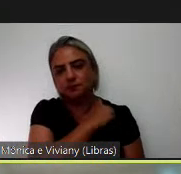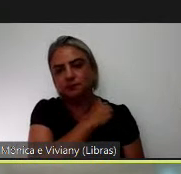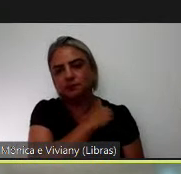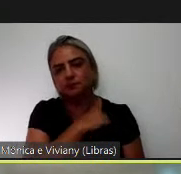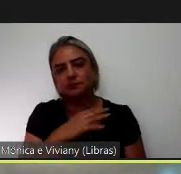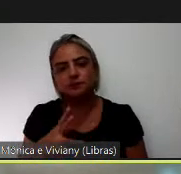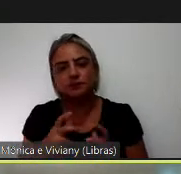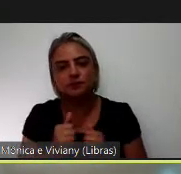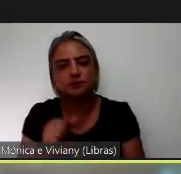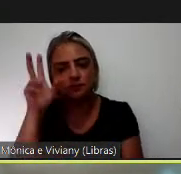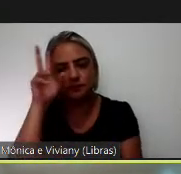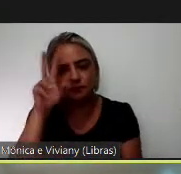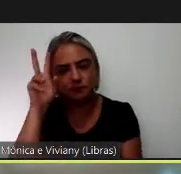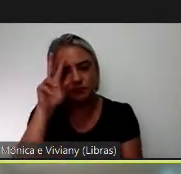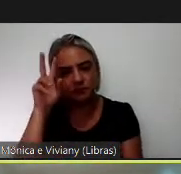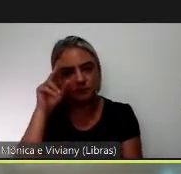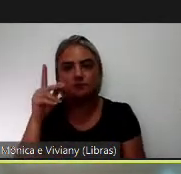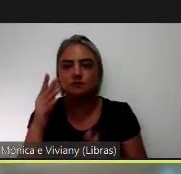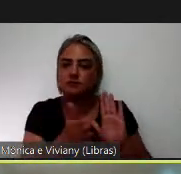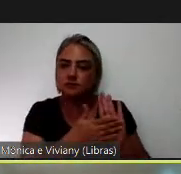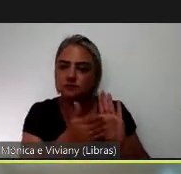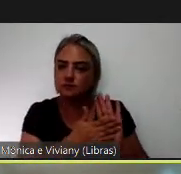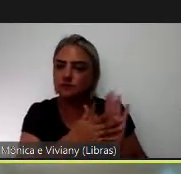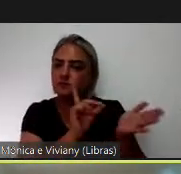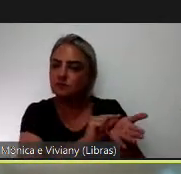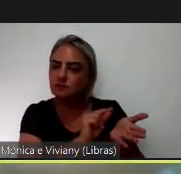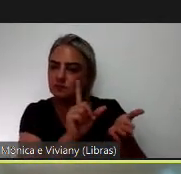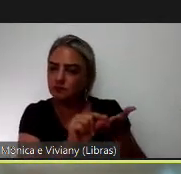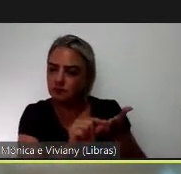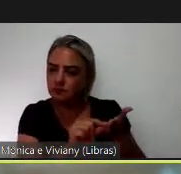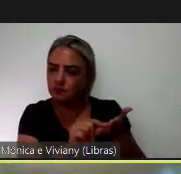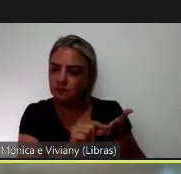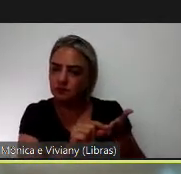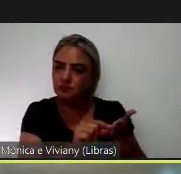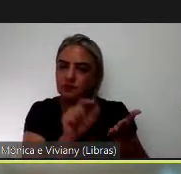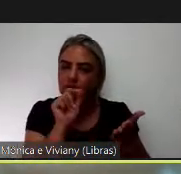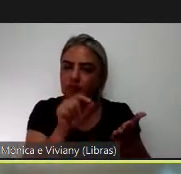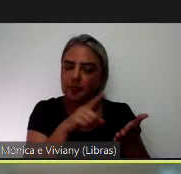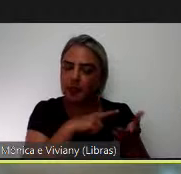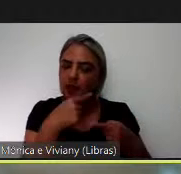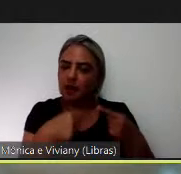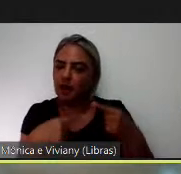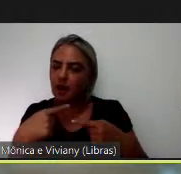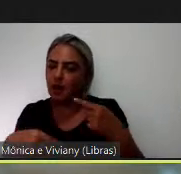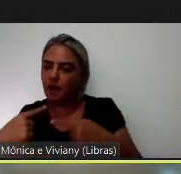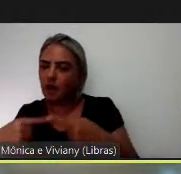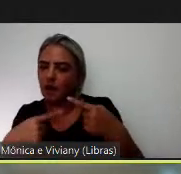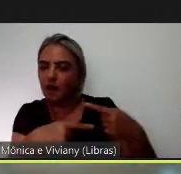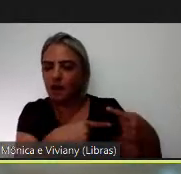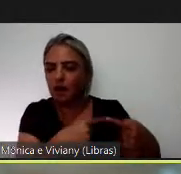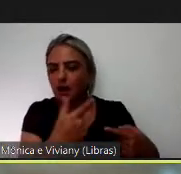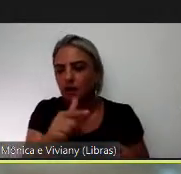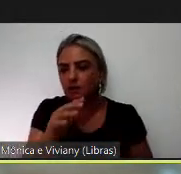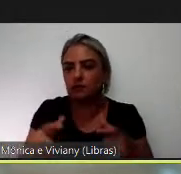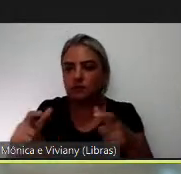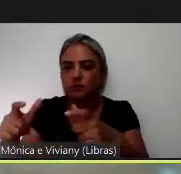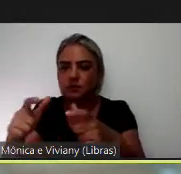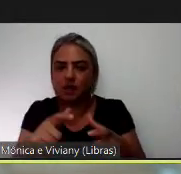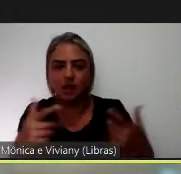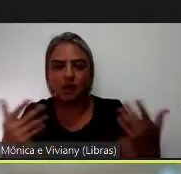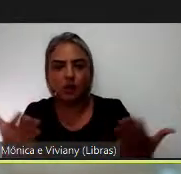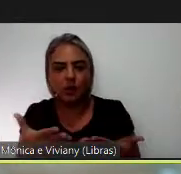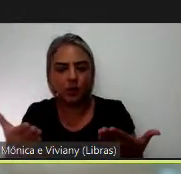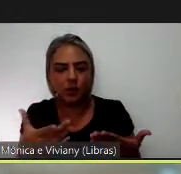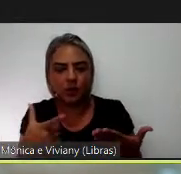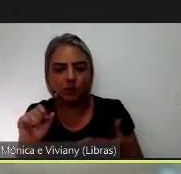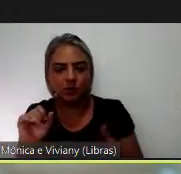system. So all this history are registered in this article and has been debated in